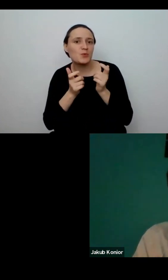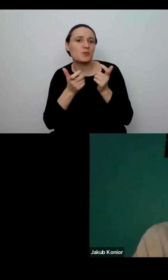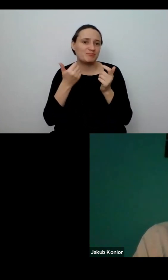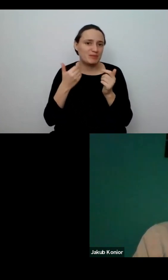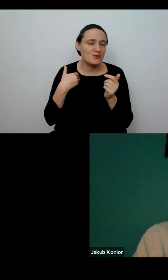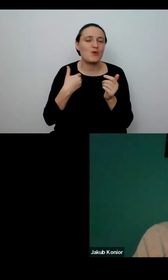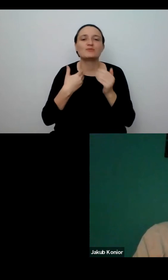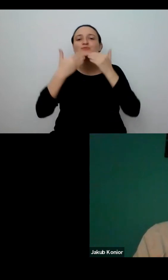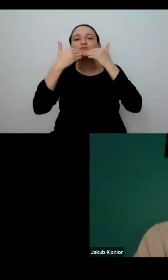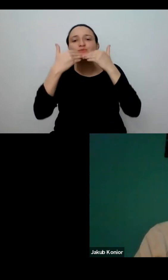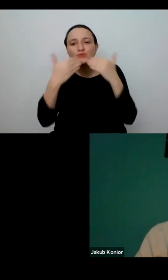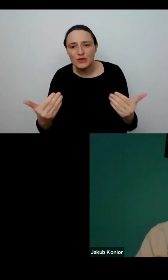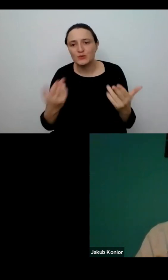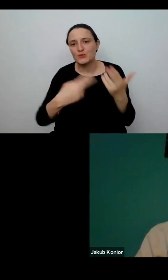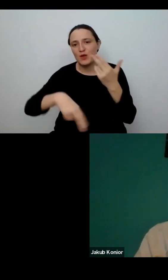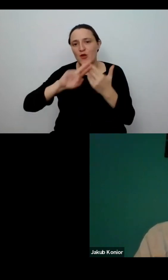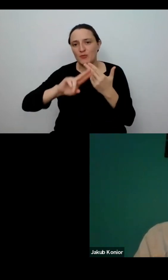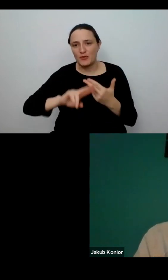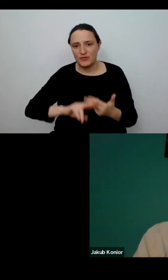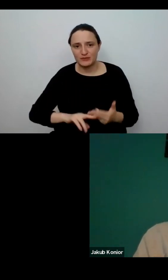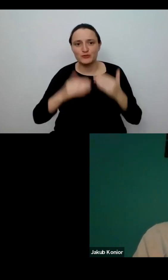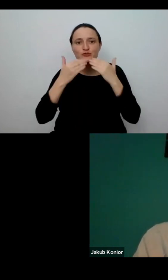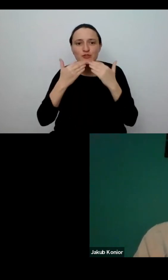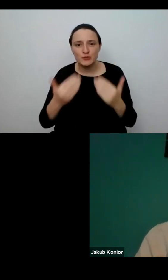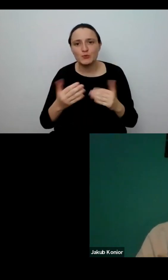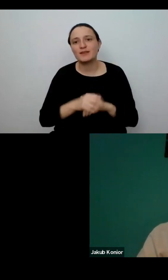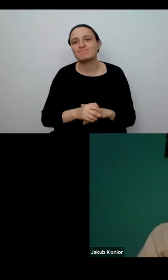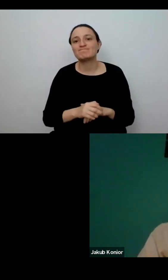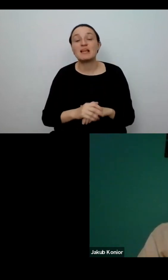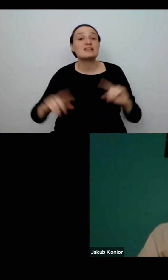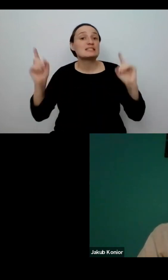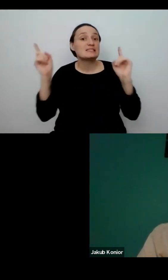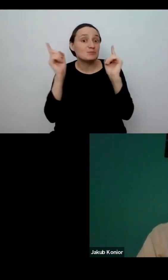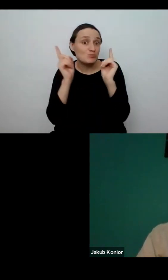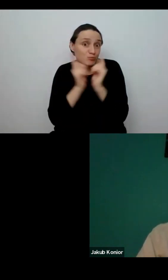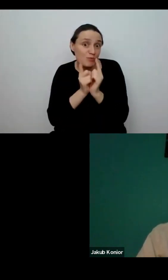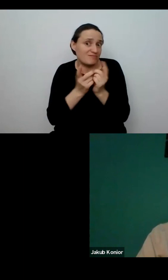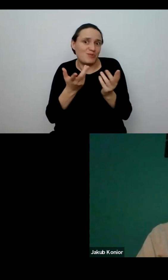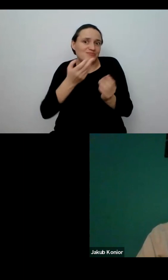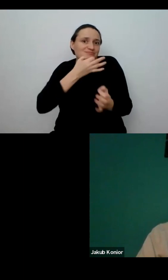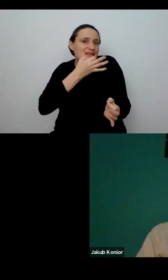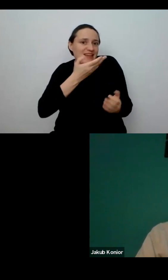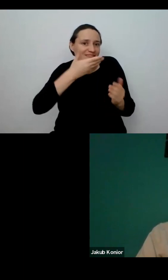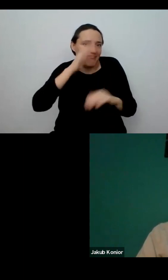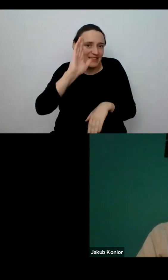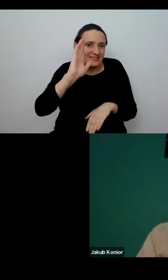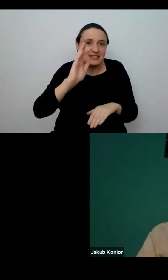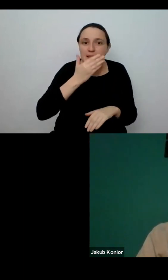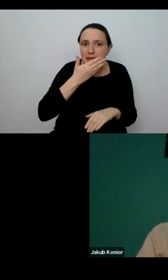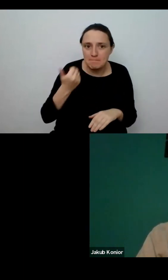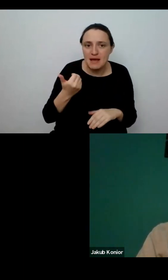Okay, so there are no more questions. So I think we'll be finishing our meeting. So biggest thanks to our great